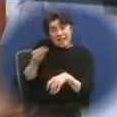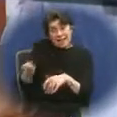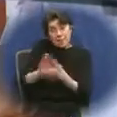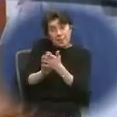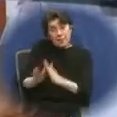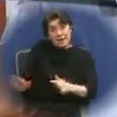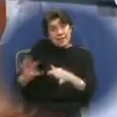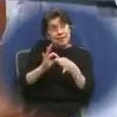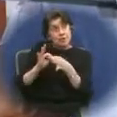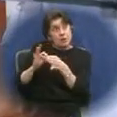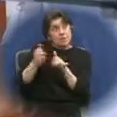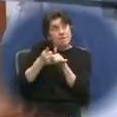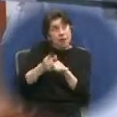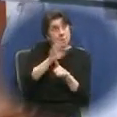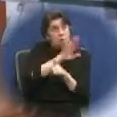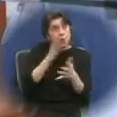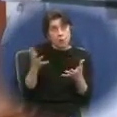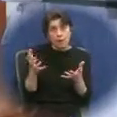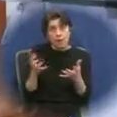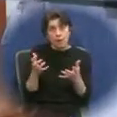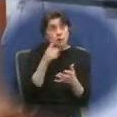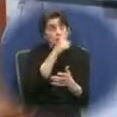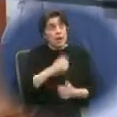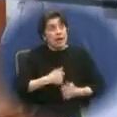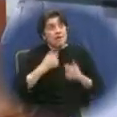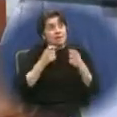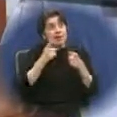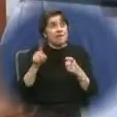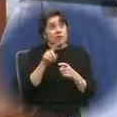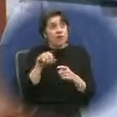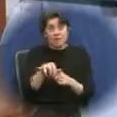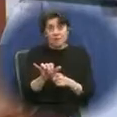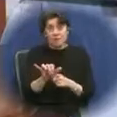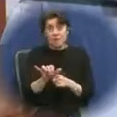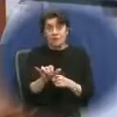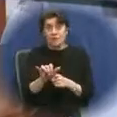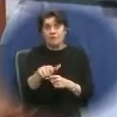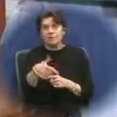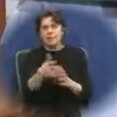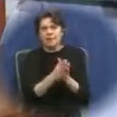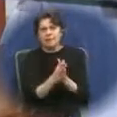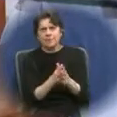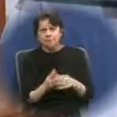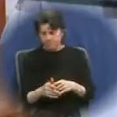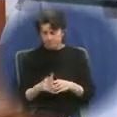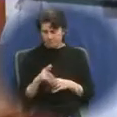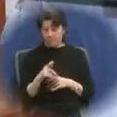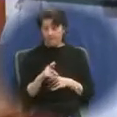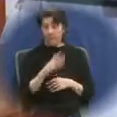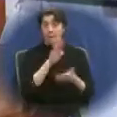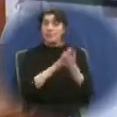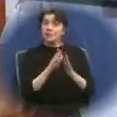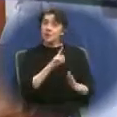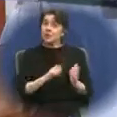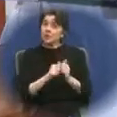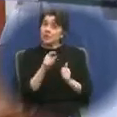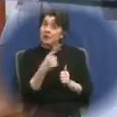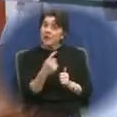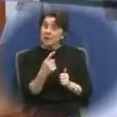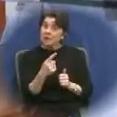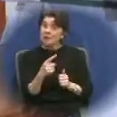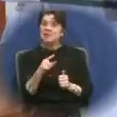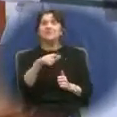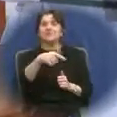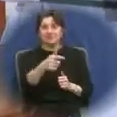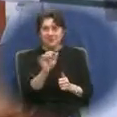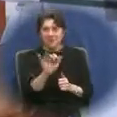and unity in accordance with your will, who live and reign forever and ever. Amen. The peace of the Lord be with you always. And with your